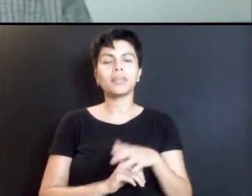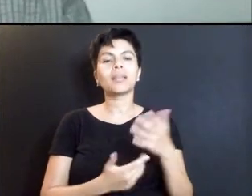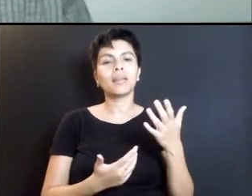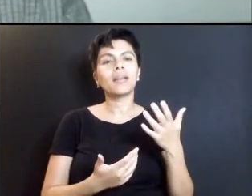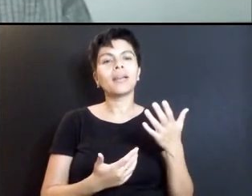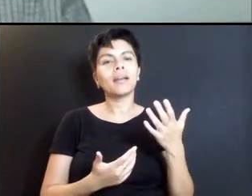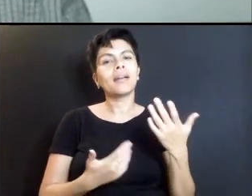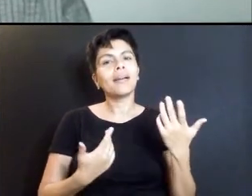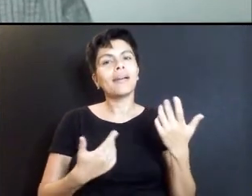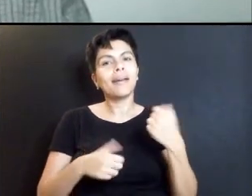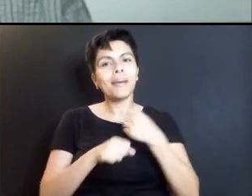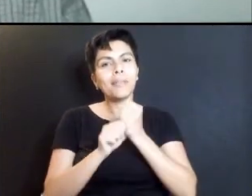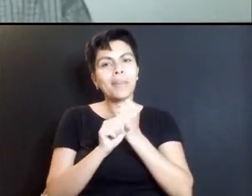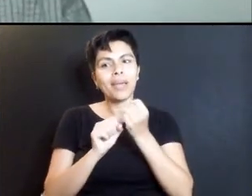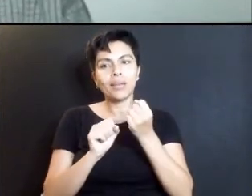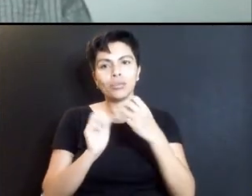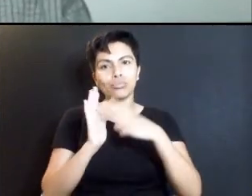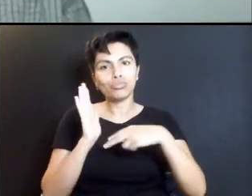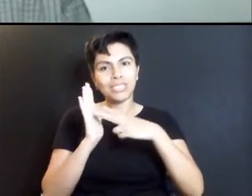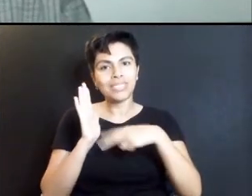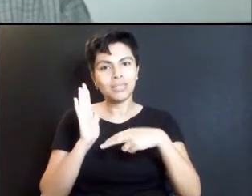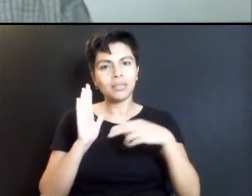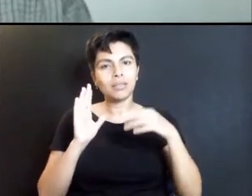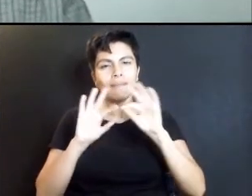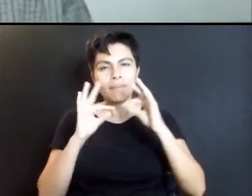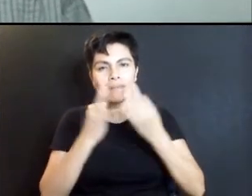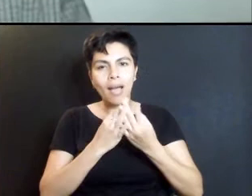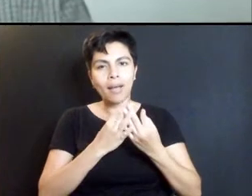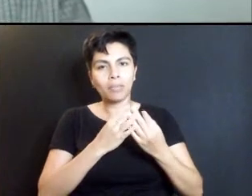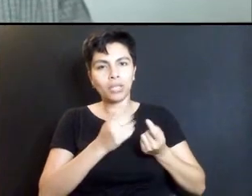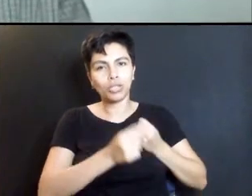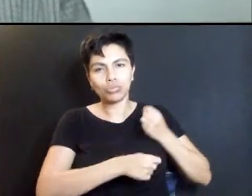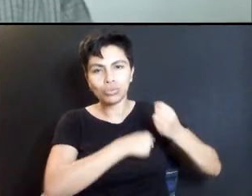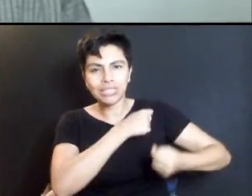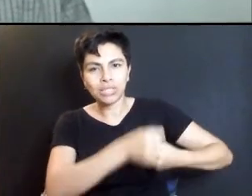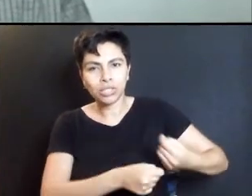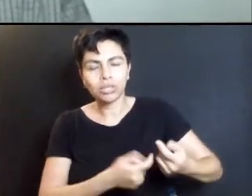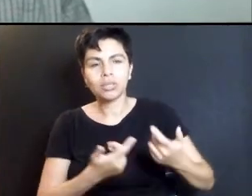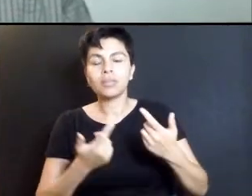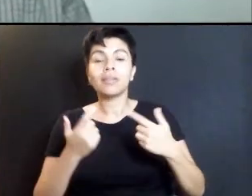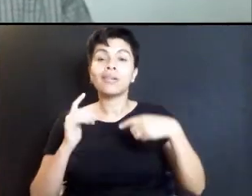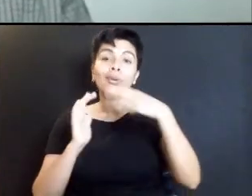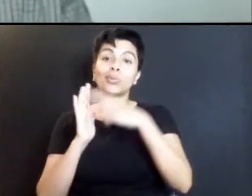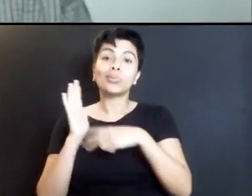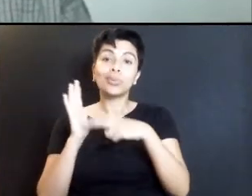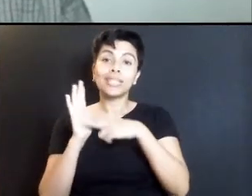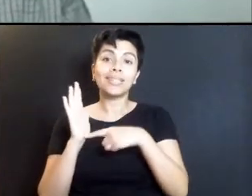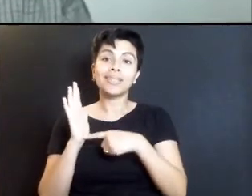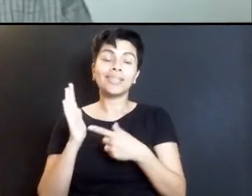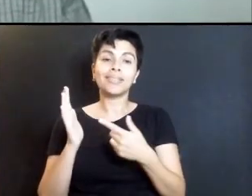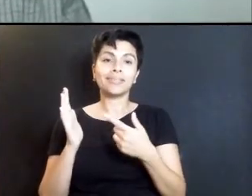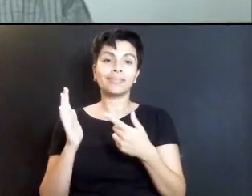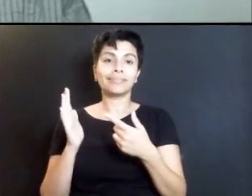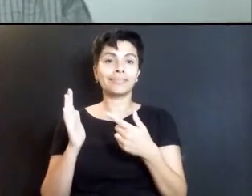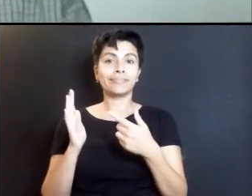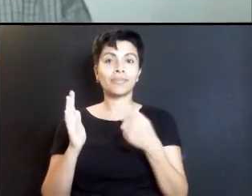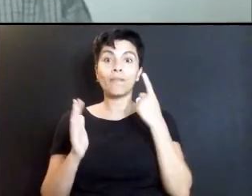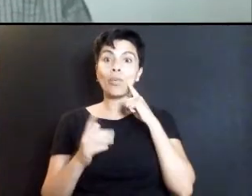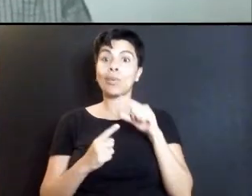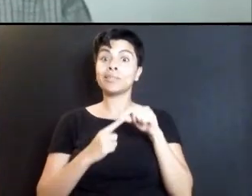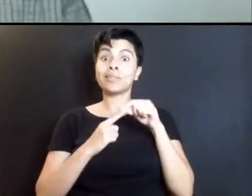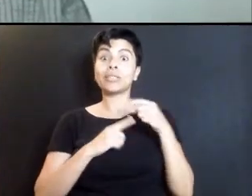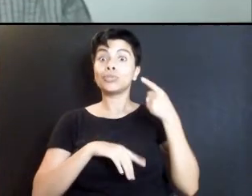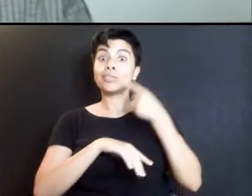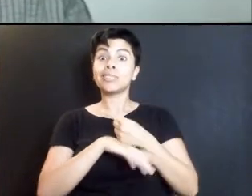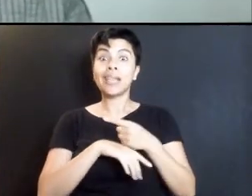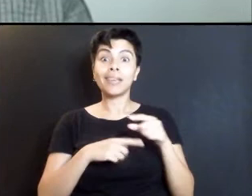make reading a family tradition. Reading isn't only something to do on a special